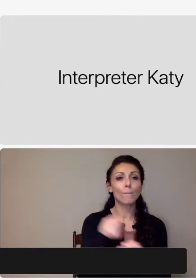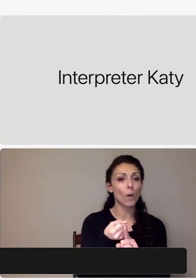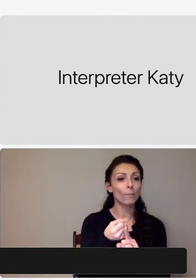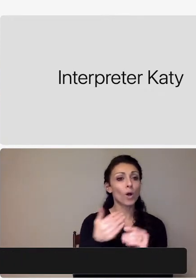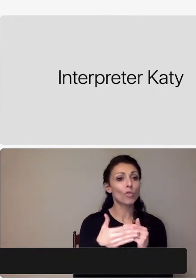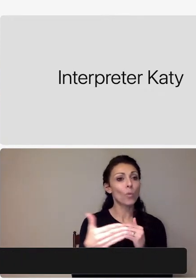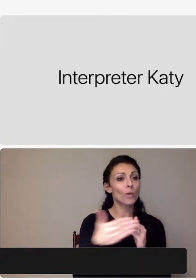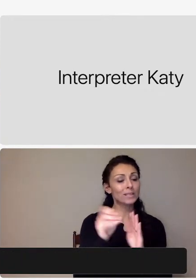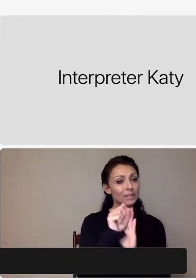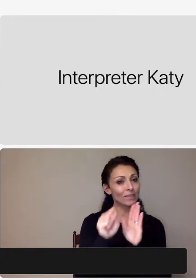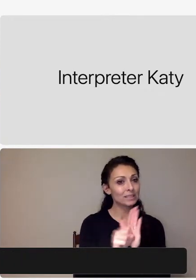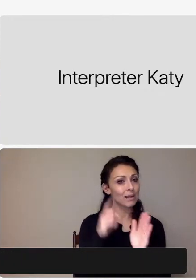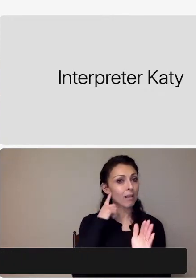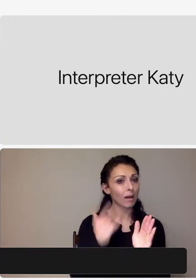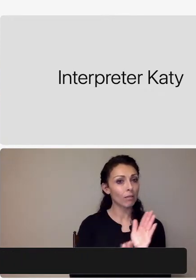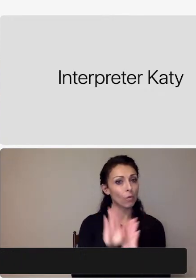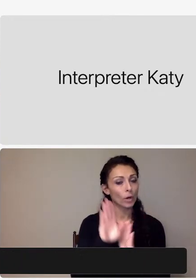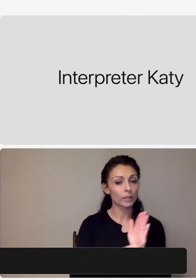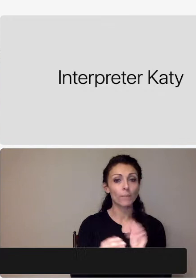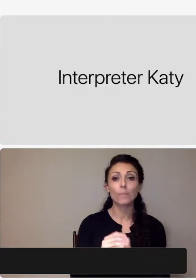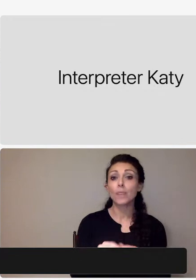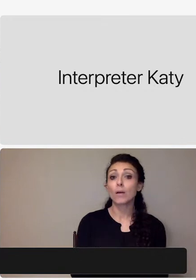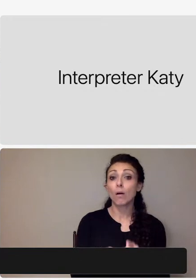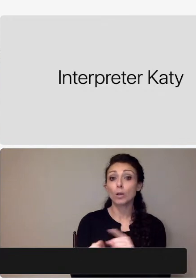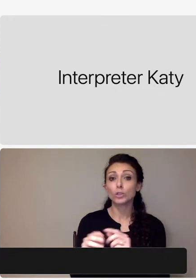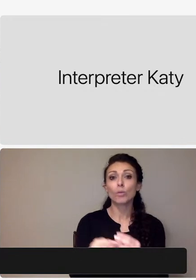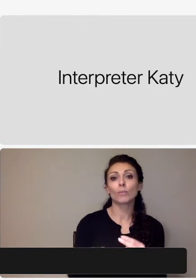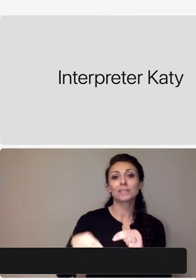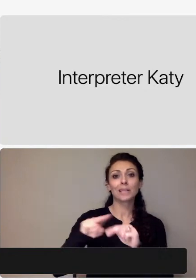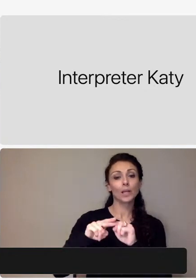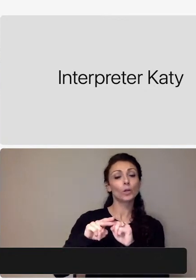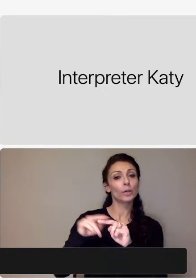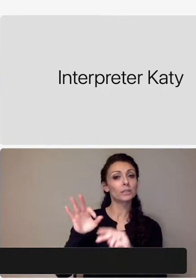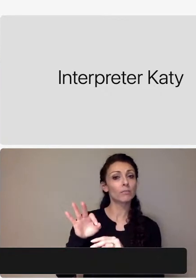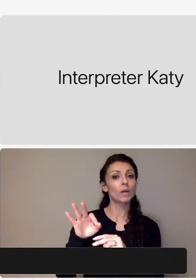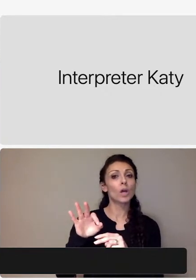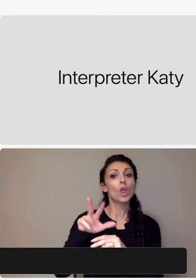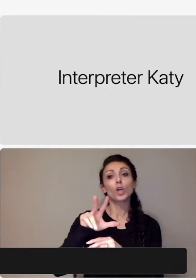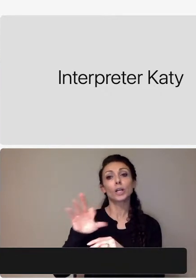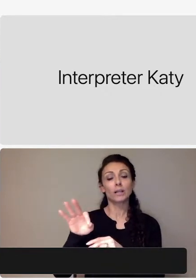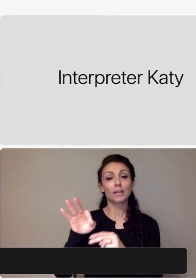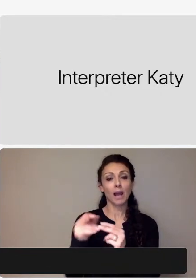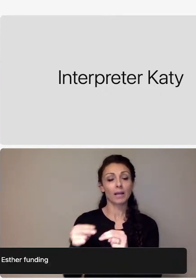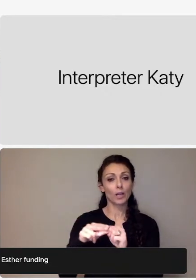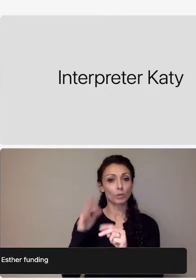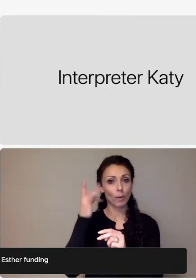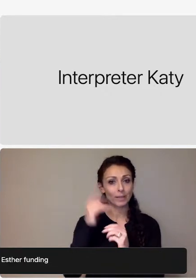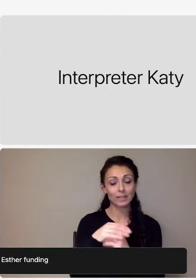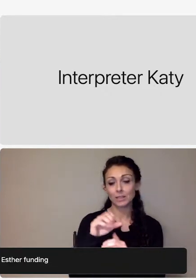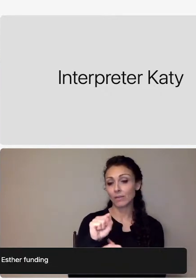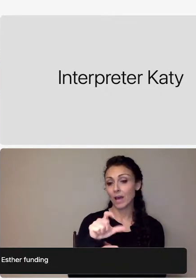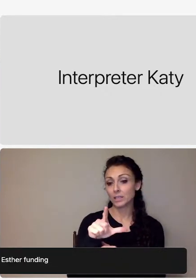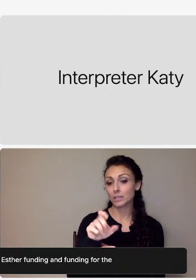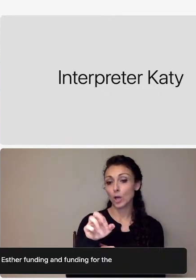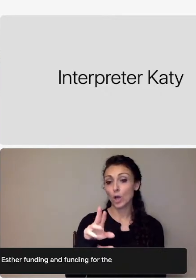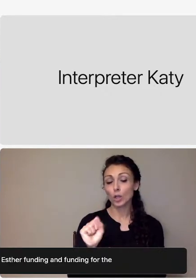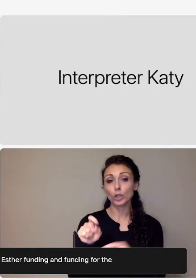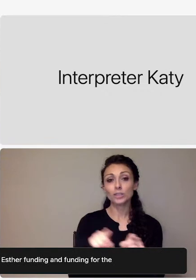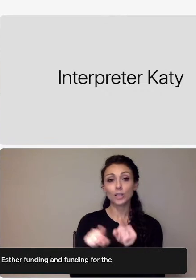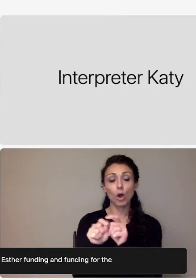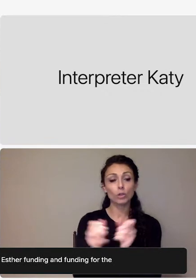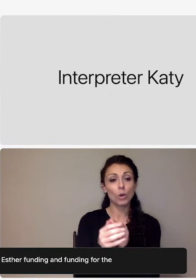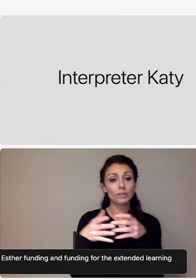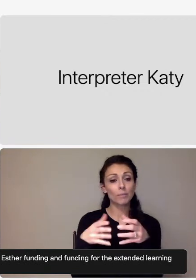was an increase of 39.4 million due to esther funding and funding for the expanded learning